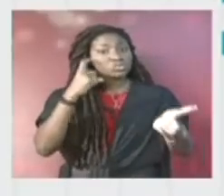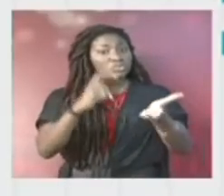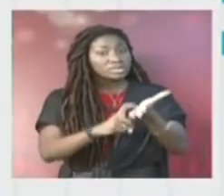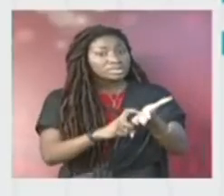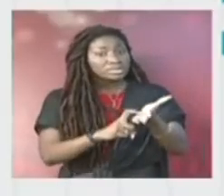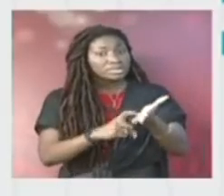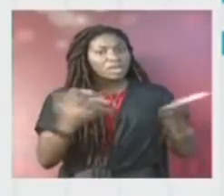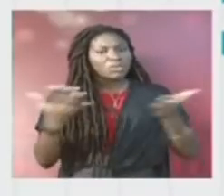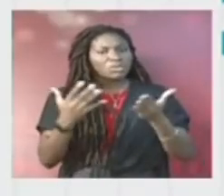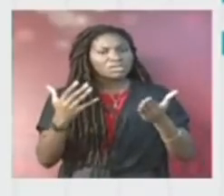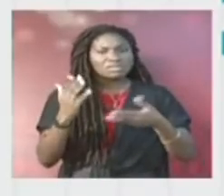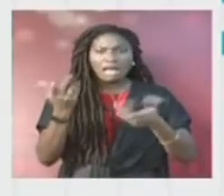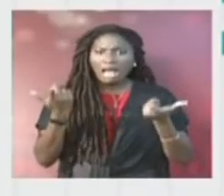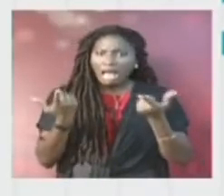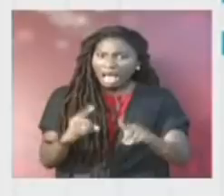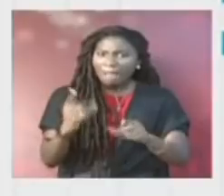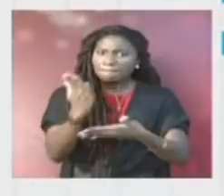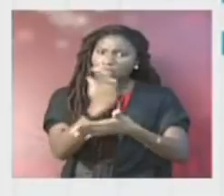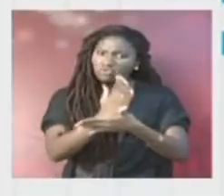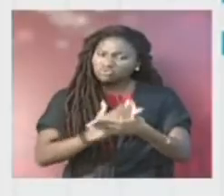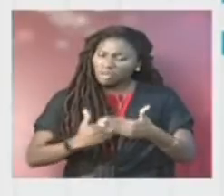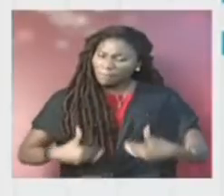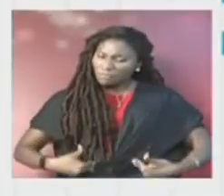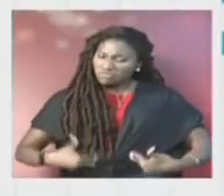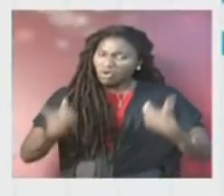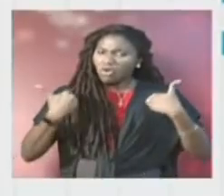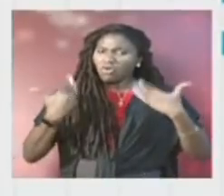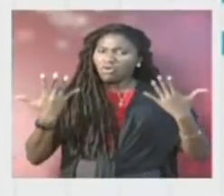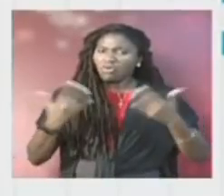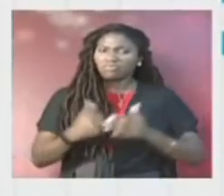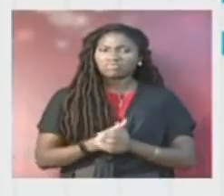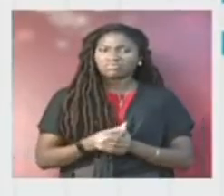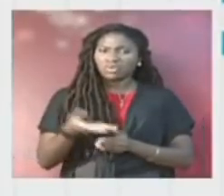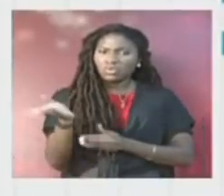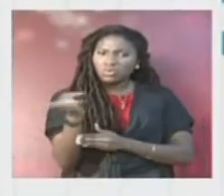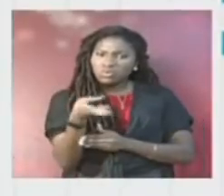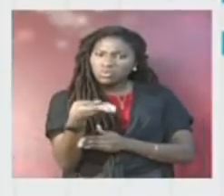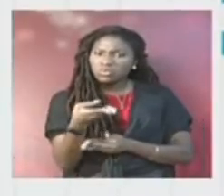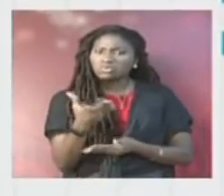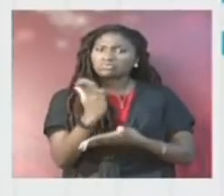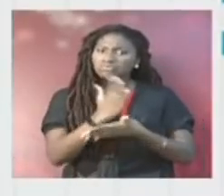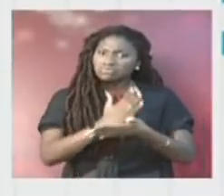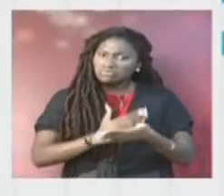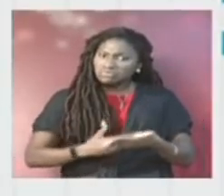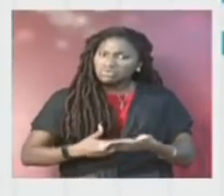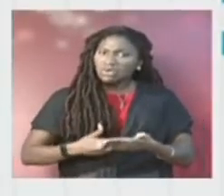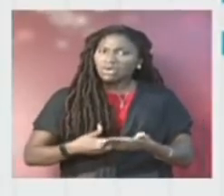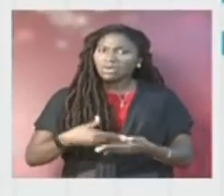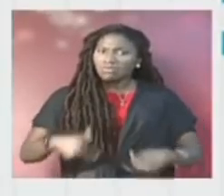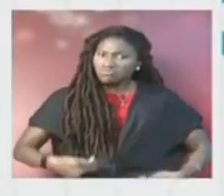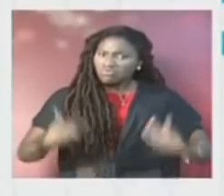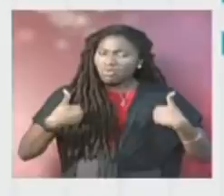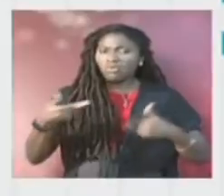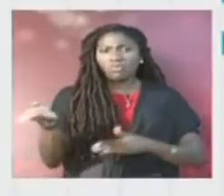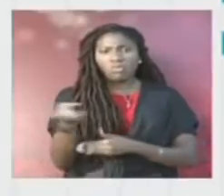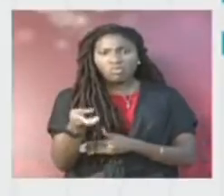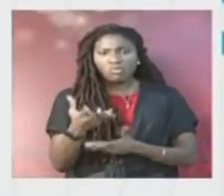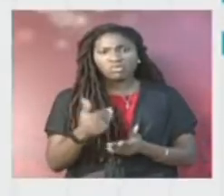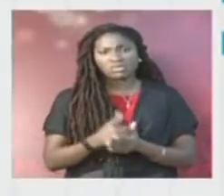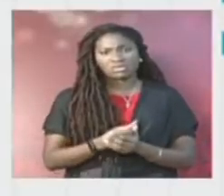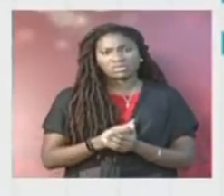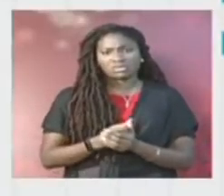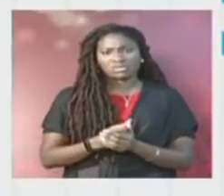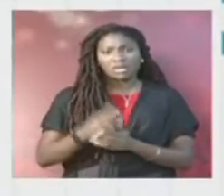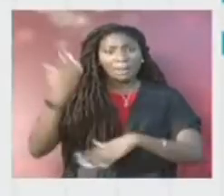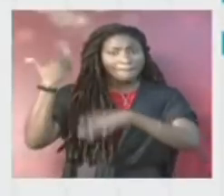slightly younger age group. We're having increasing numbers of deaths in the younger age groups. So as we were talking about above